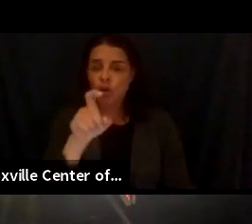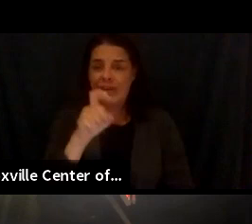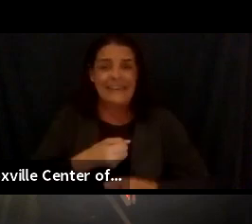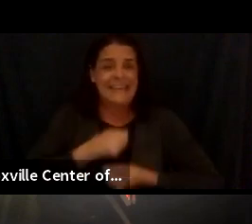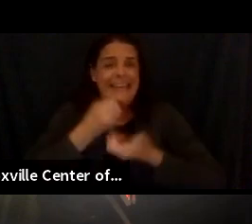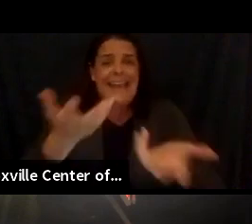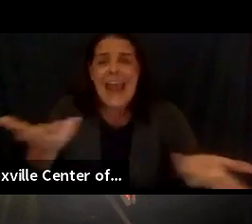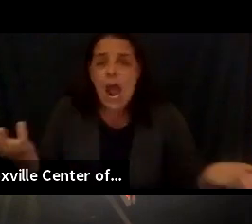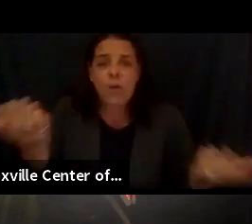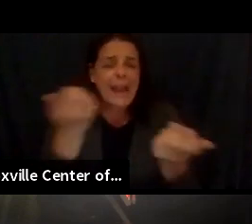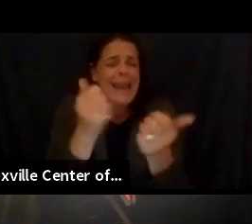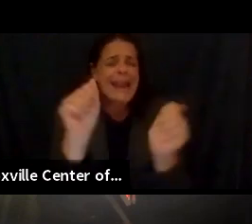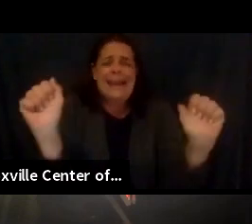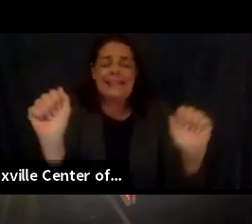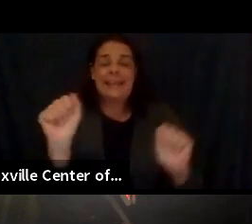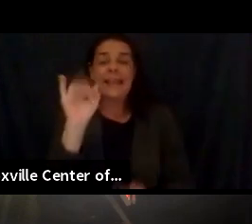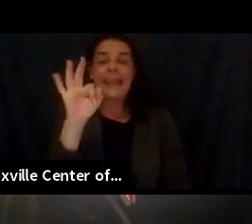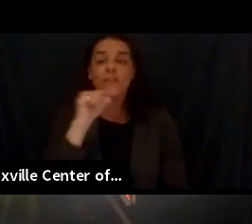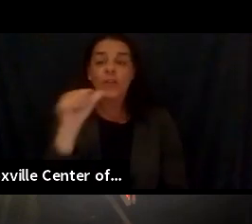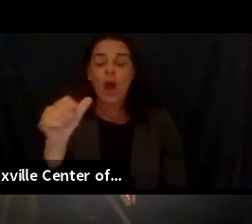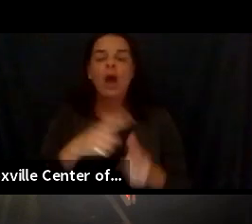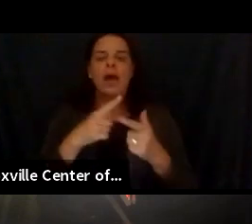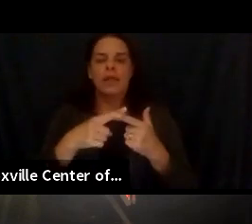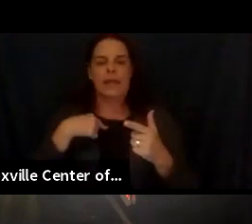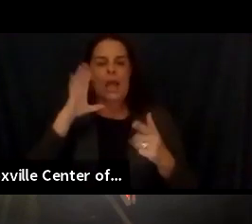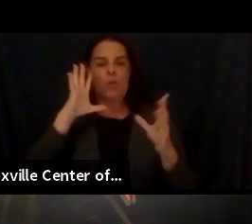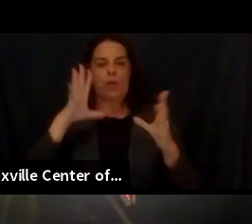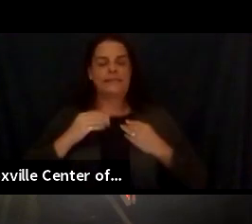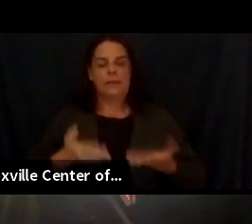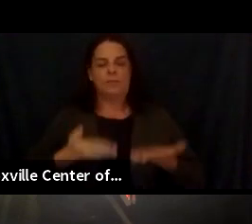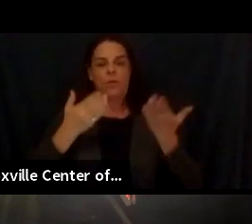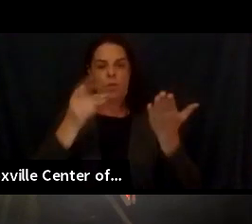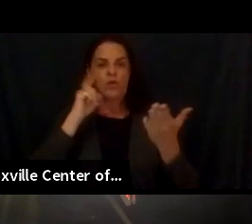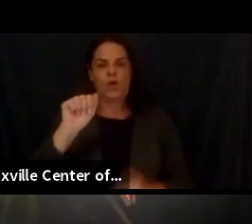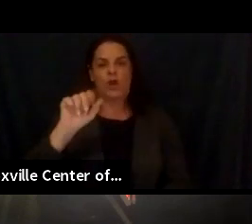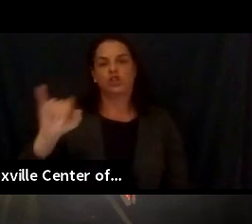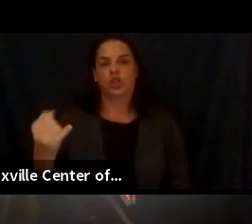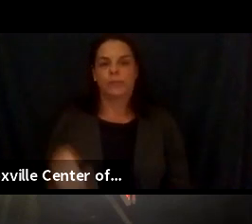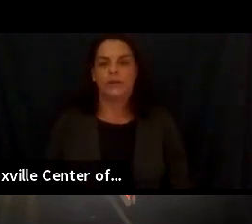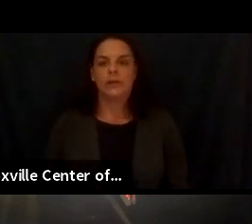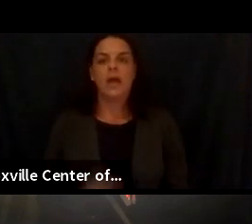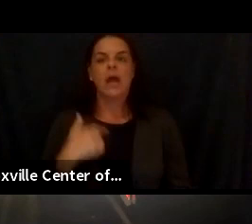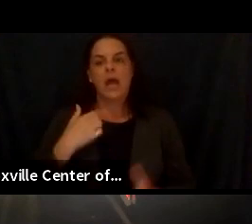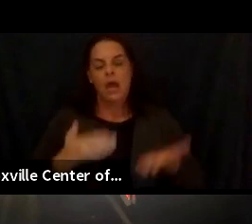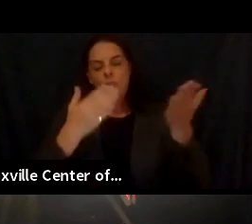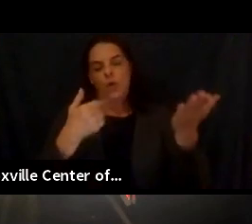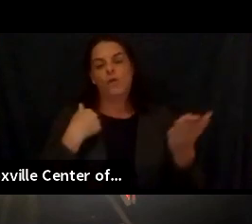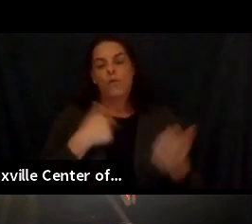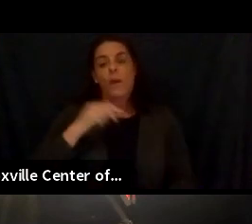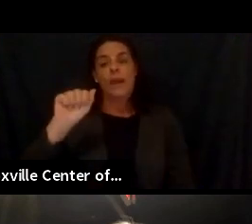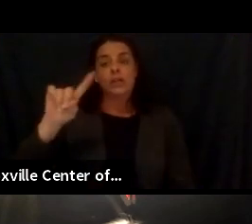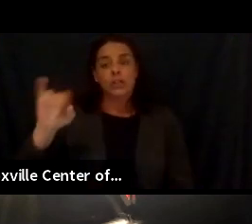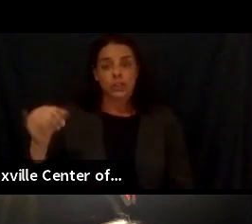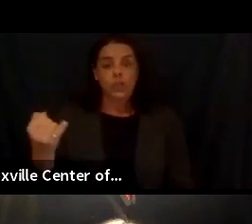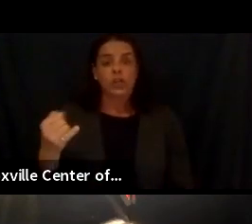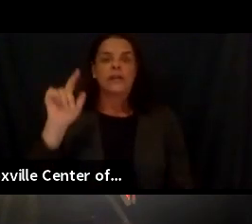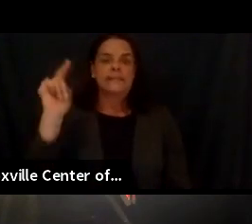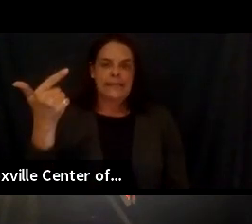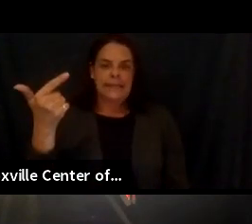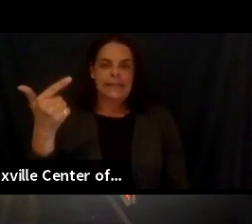out. If not, I'll accept a motion for adjournment. I move that we adjourn.